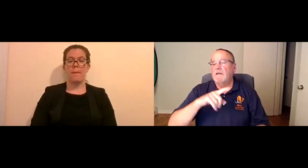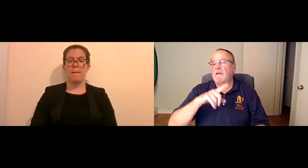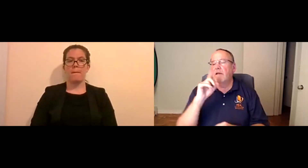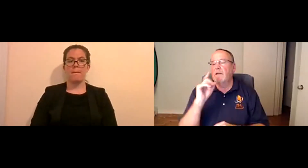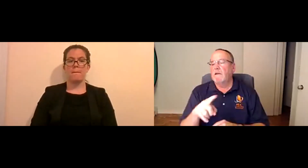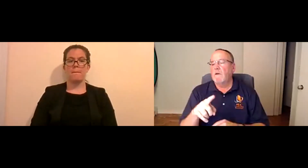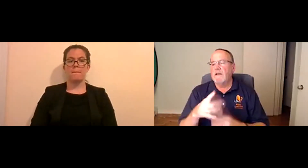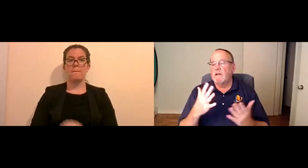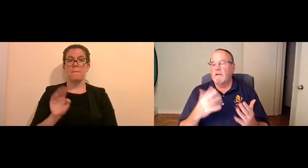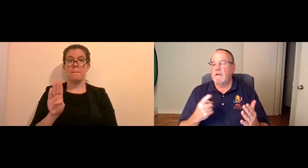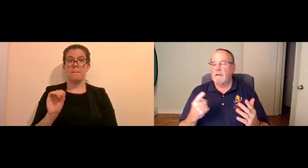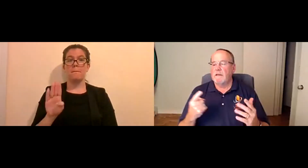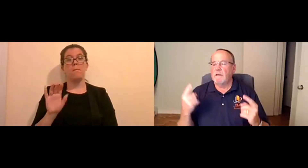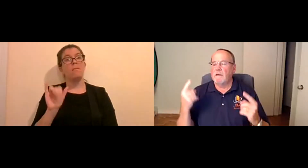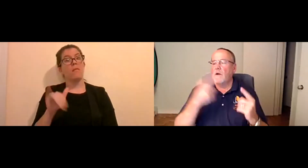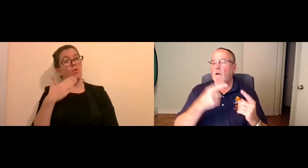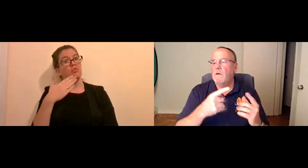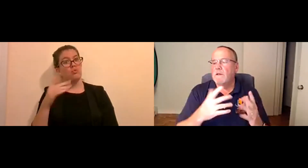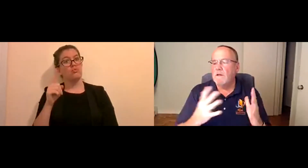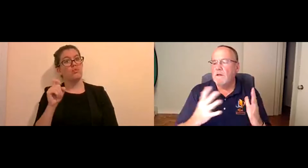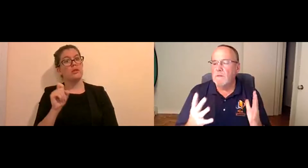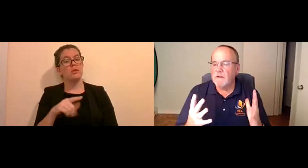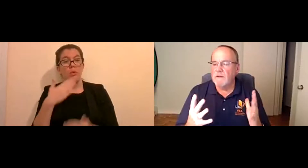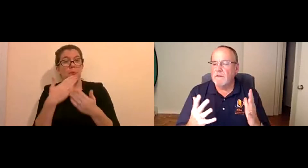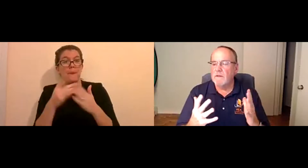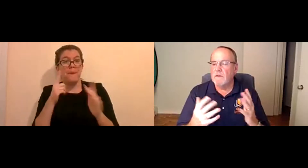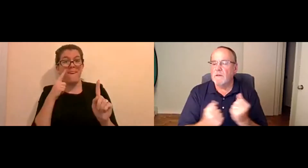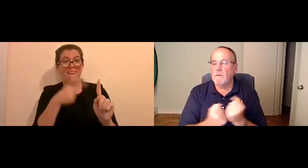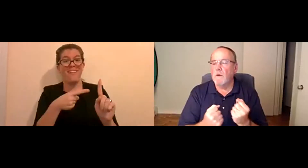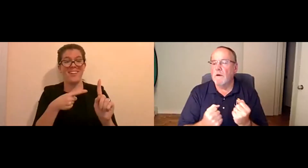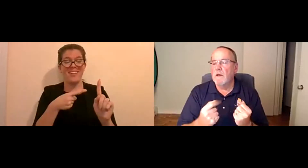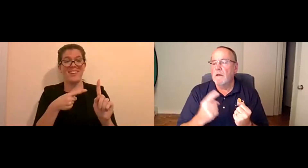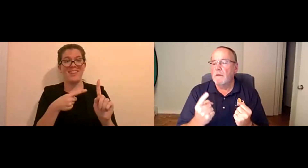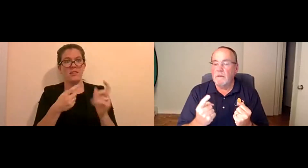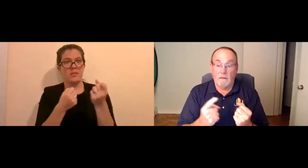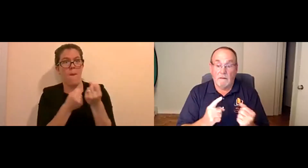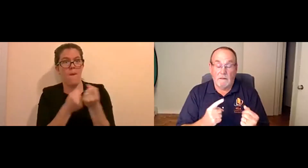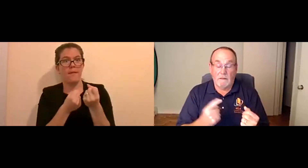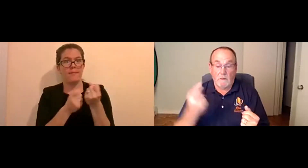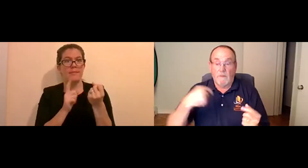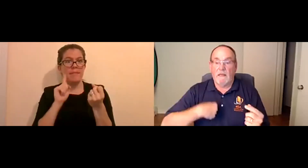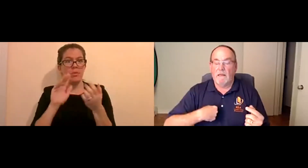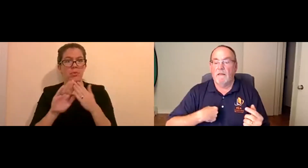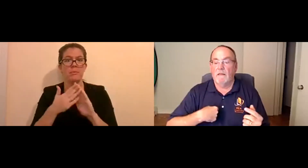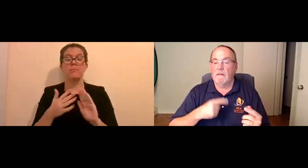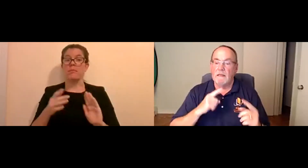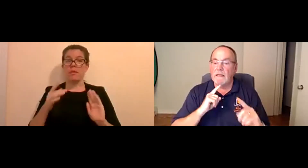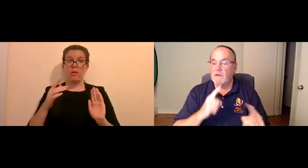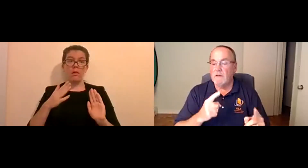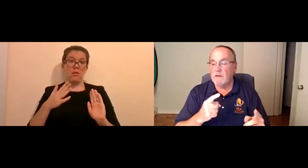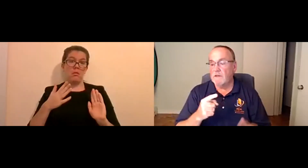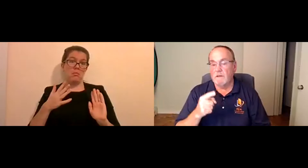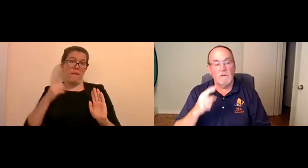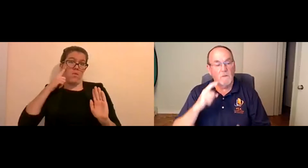It's a good question, good goal in terms of being support. To me, the